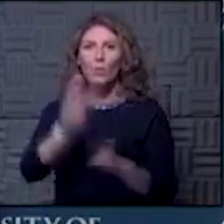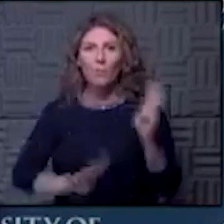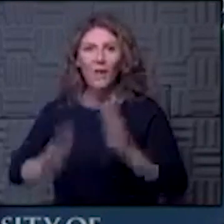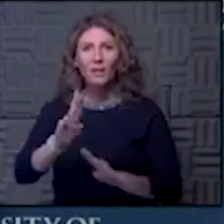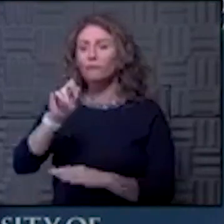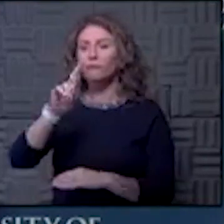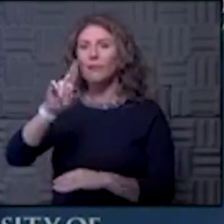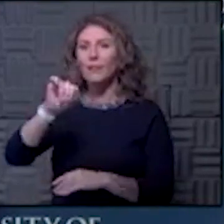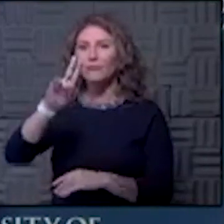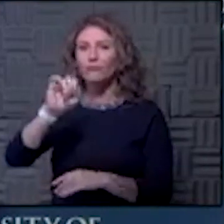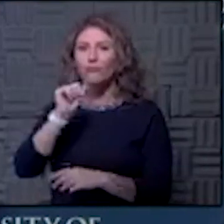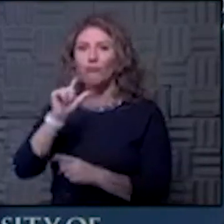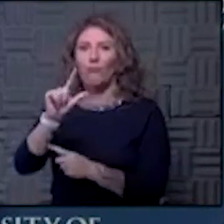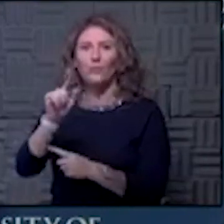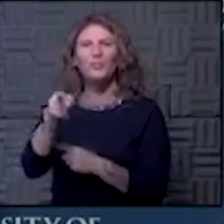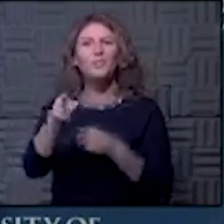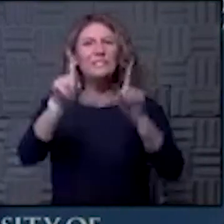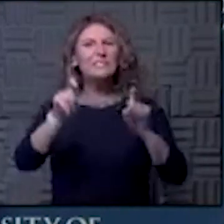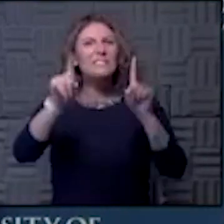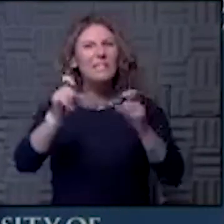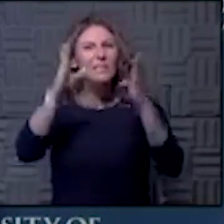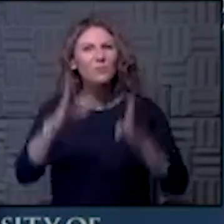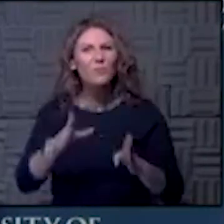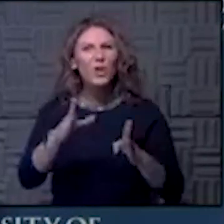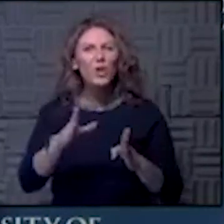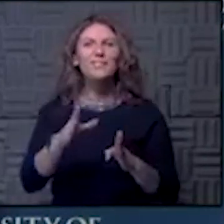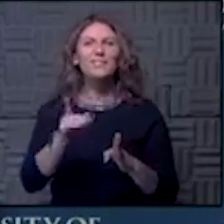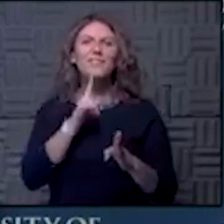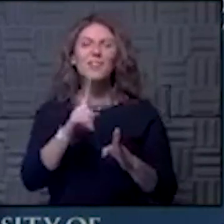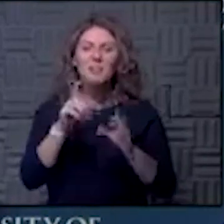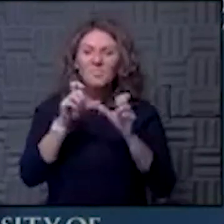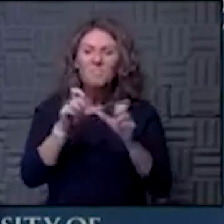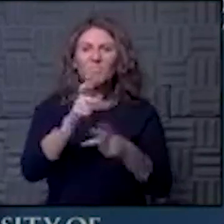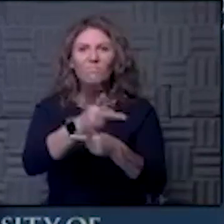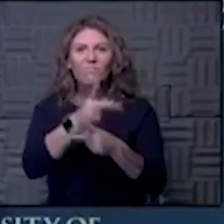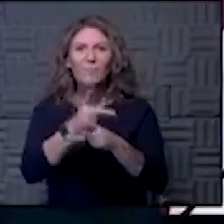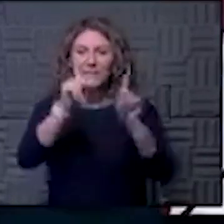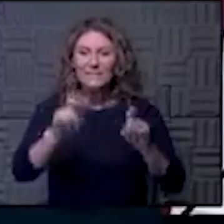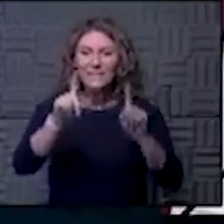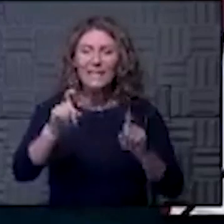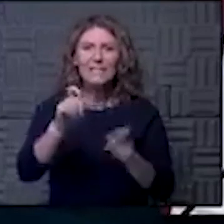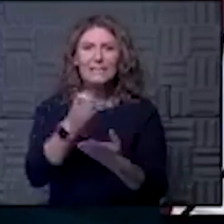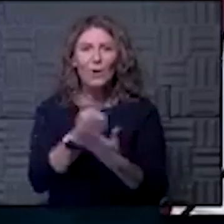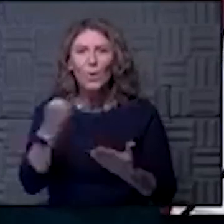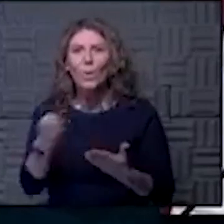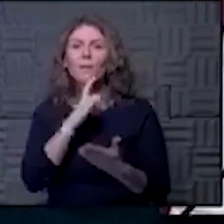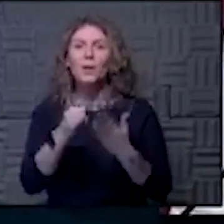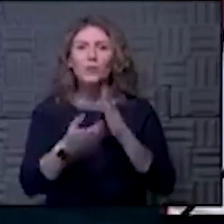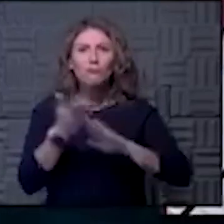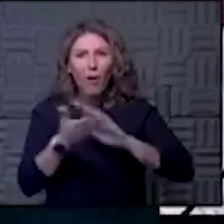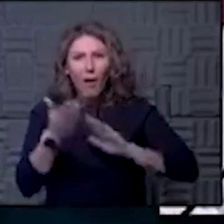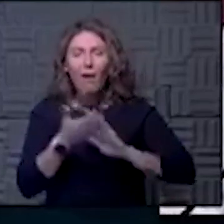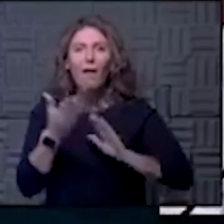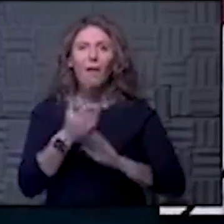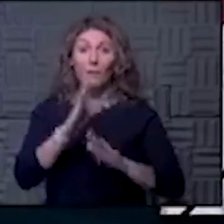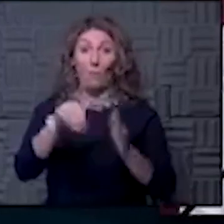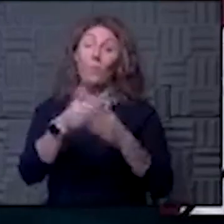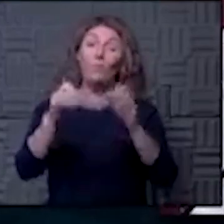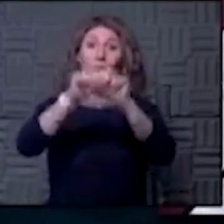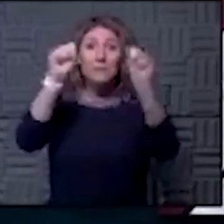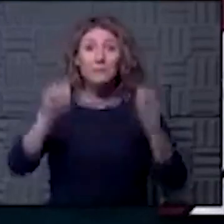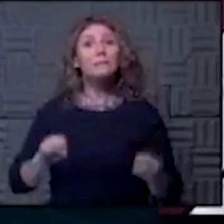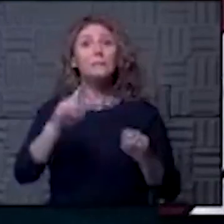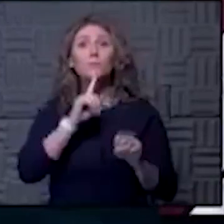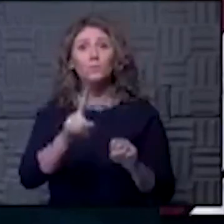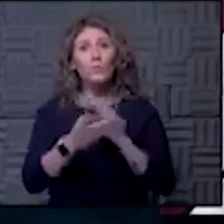our testing person. She knows everything about testing, keeps our testing equipment up and running, and really keeps the whole health system up and running when